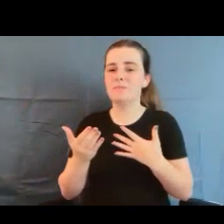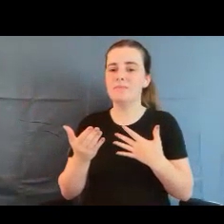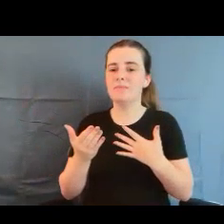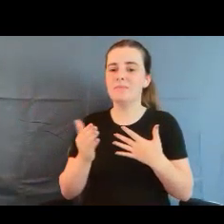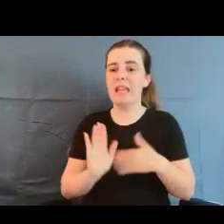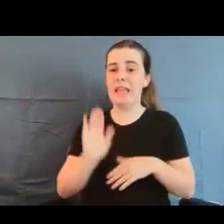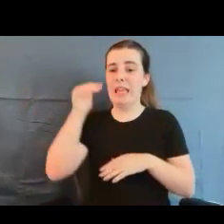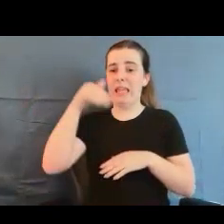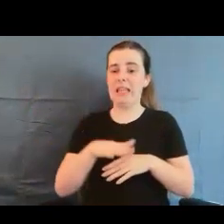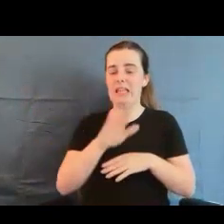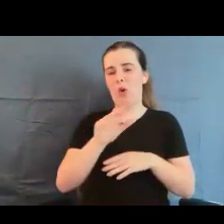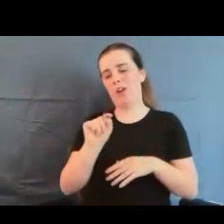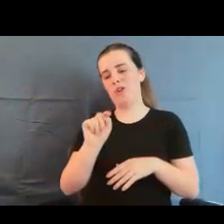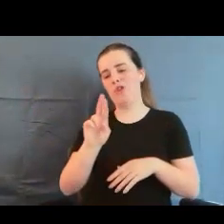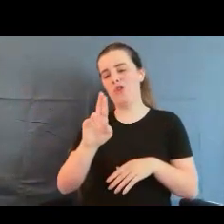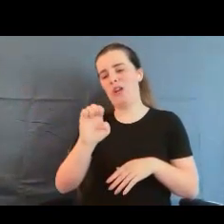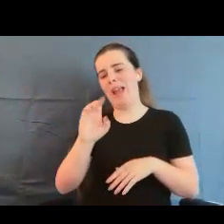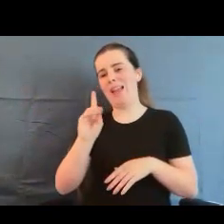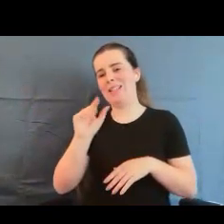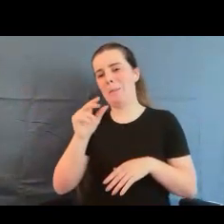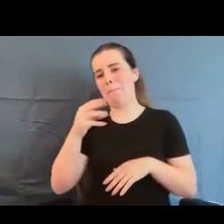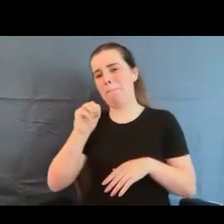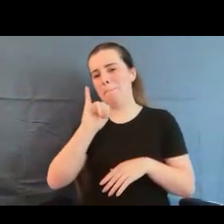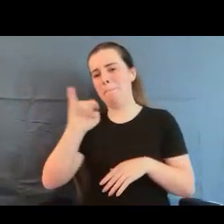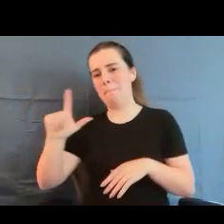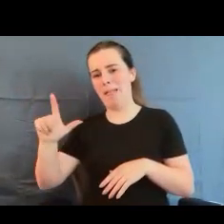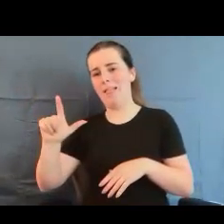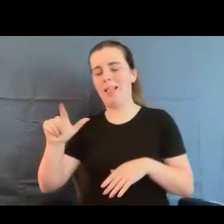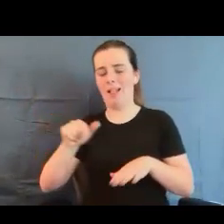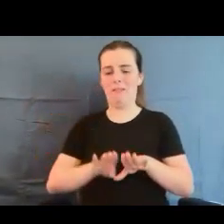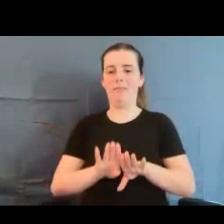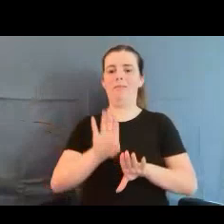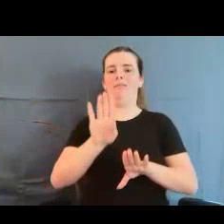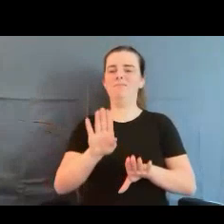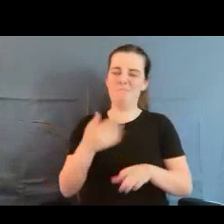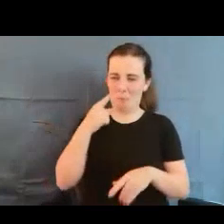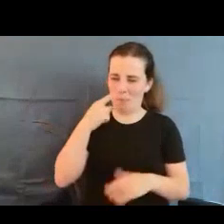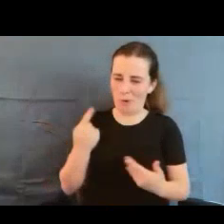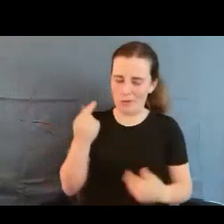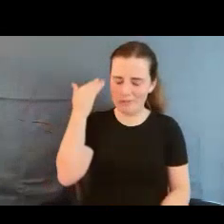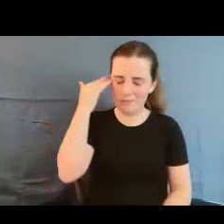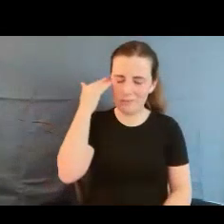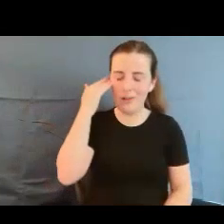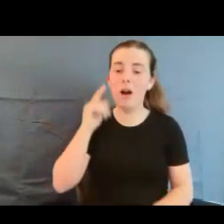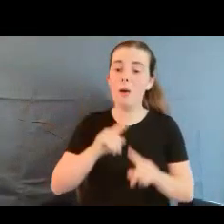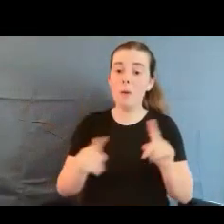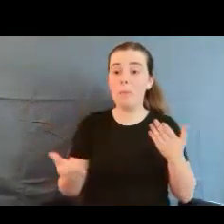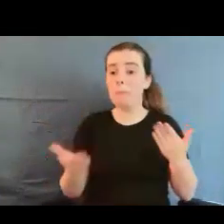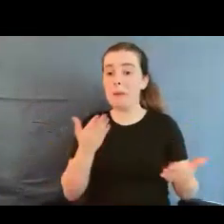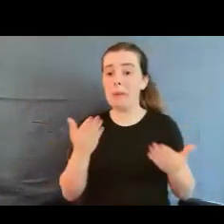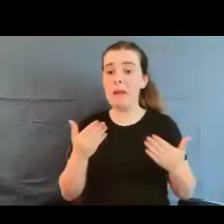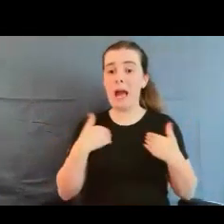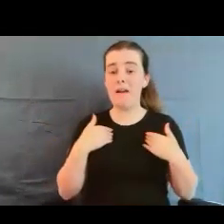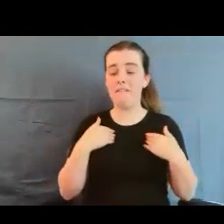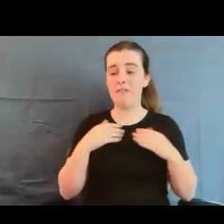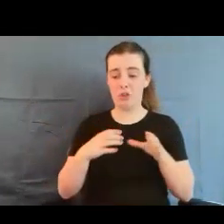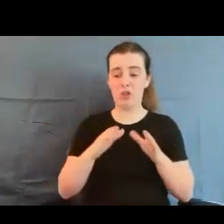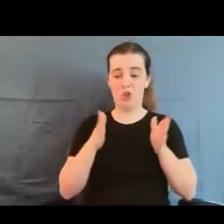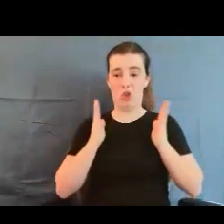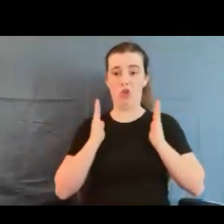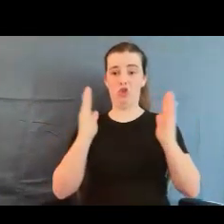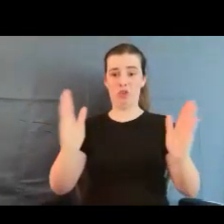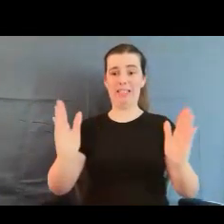treadmill runs, it's kind of boring, or like uphill repeats on a street can be helpful.